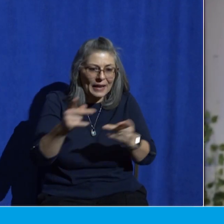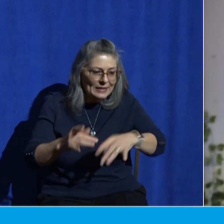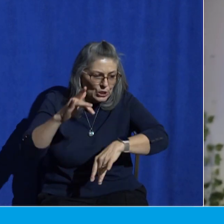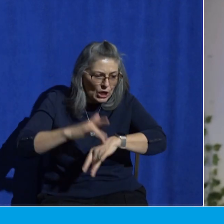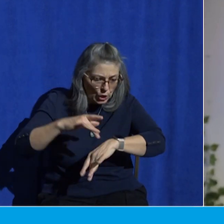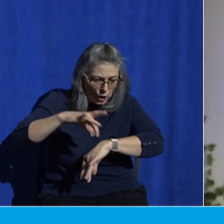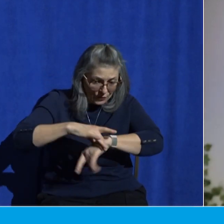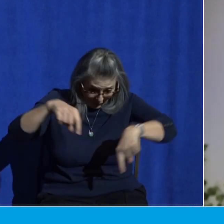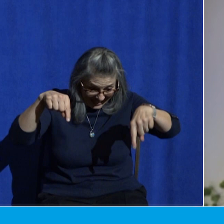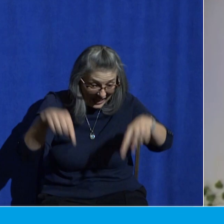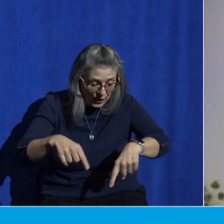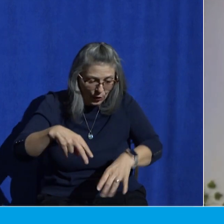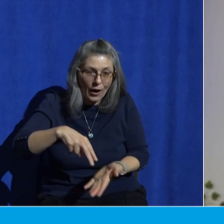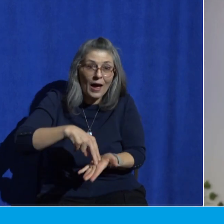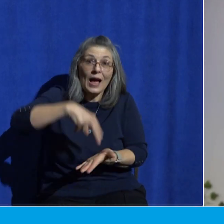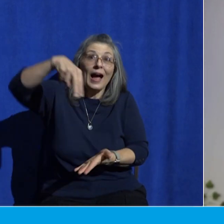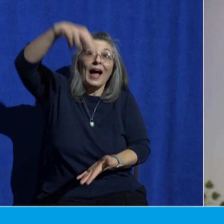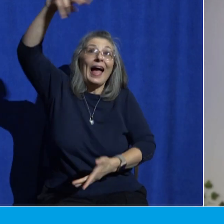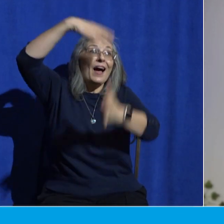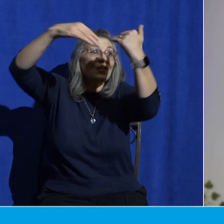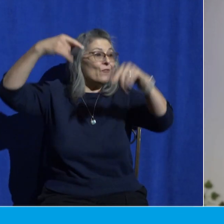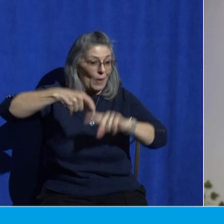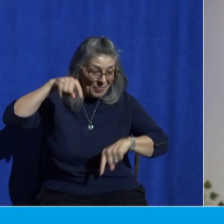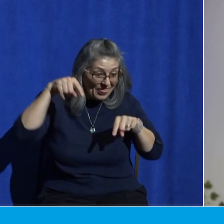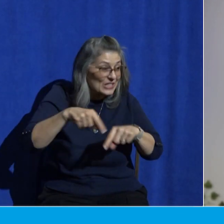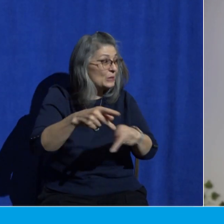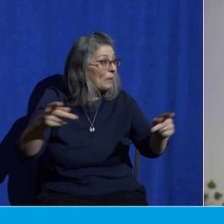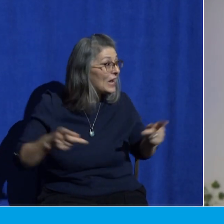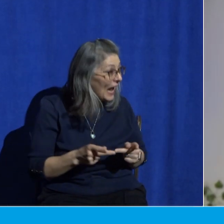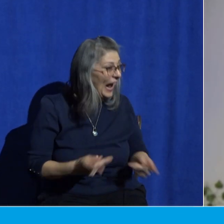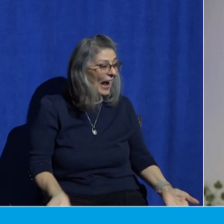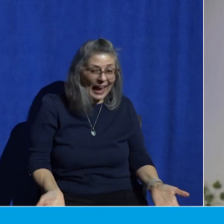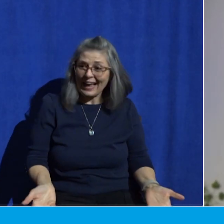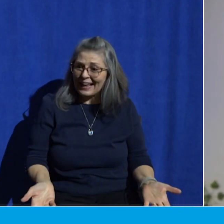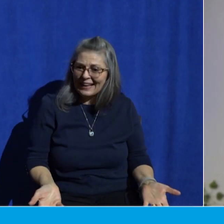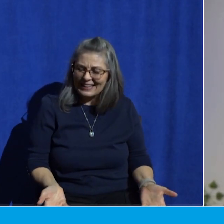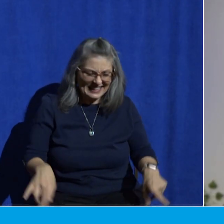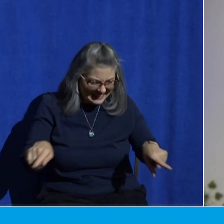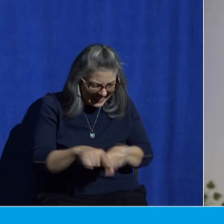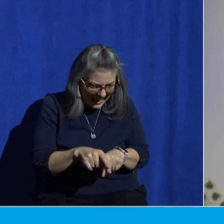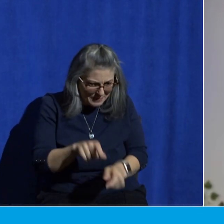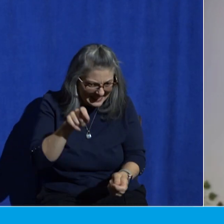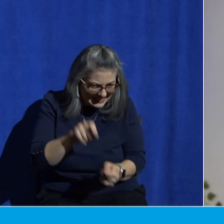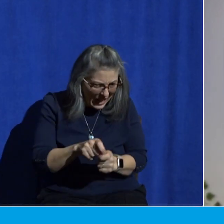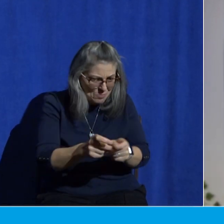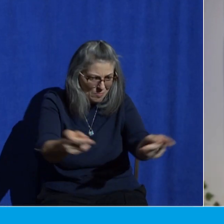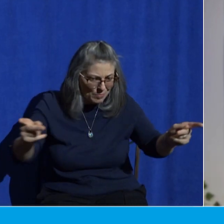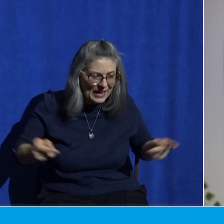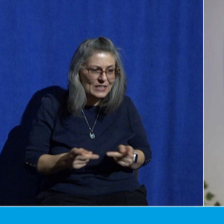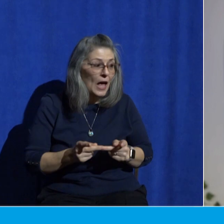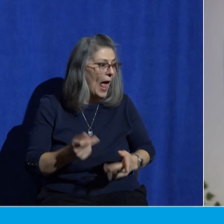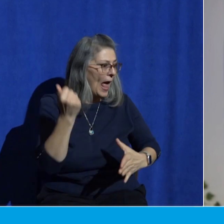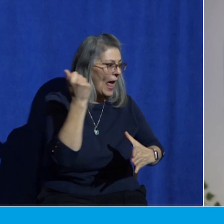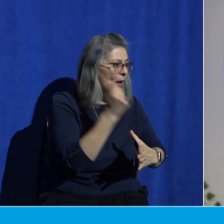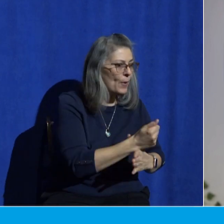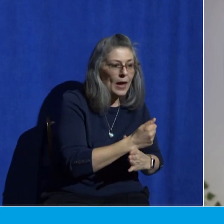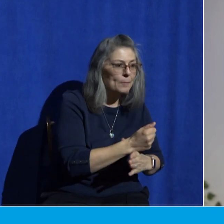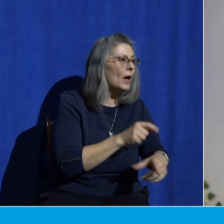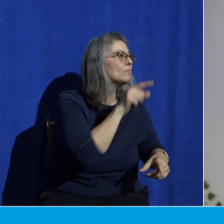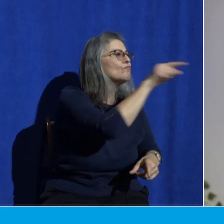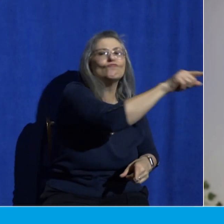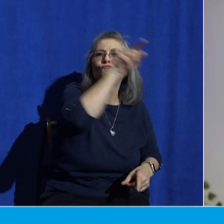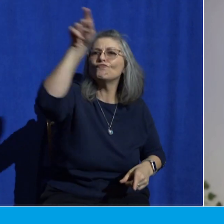back at Jerusalem. I'm going to look right down there. You got to understand, this is the same spot that Abraham took